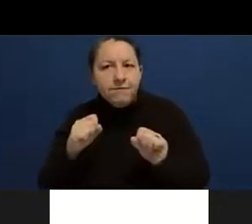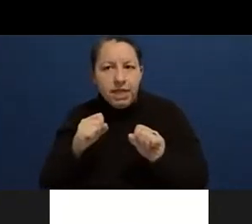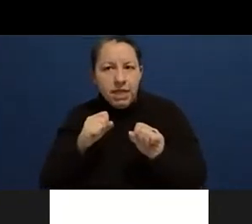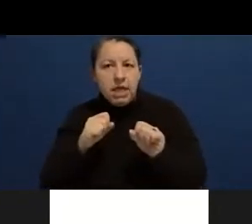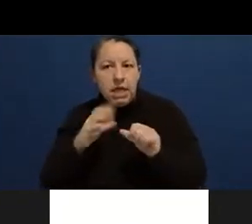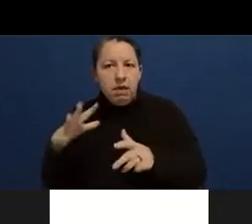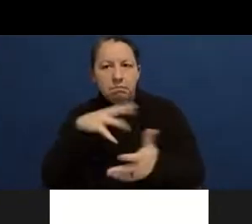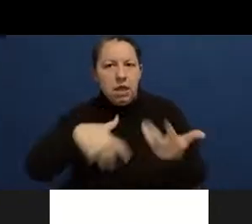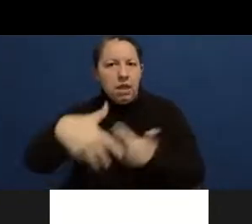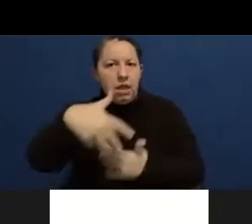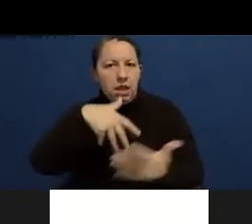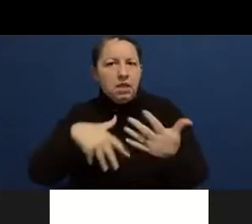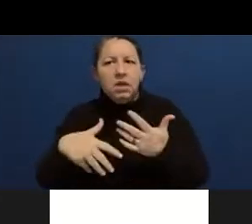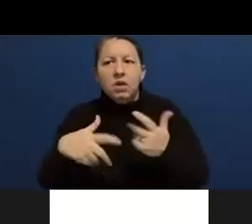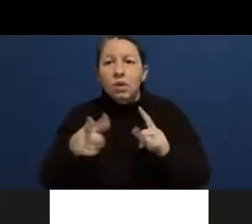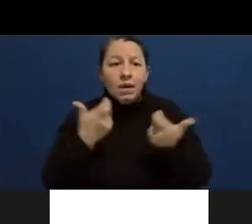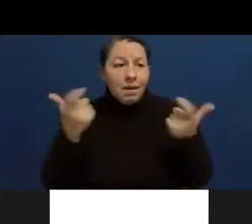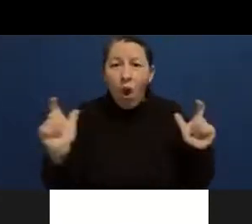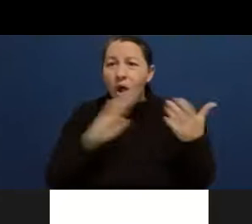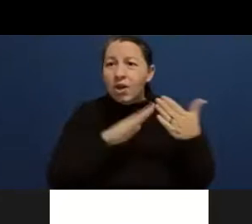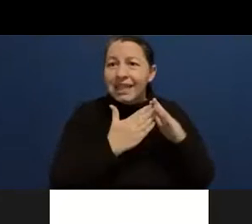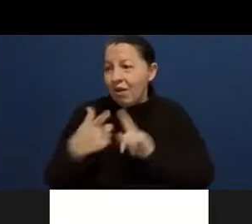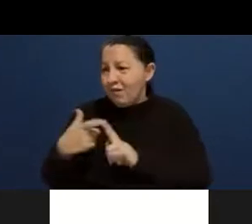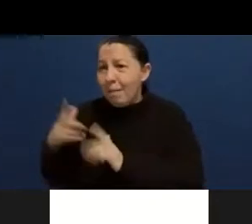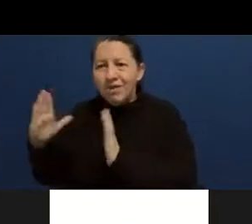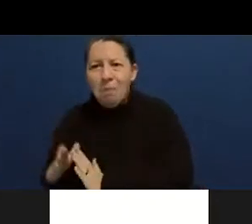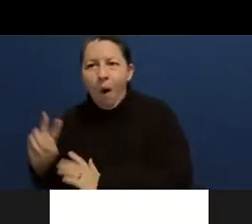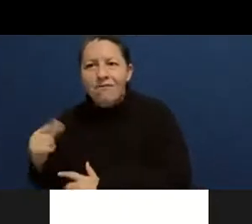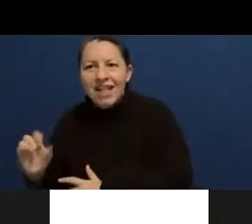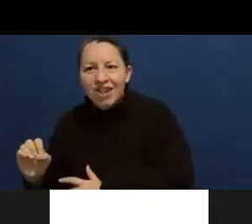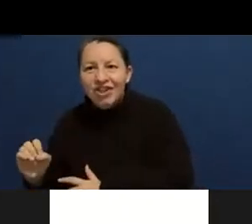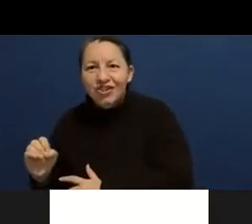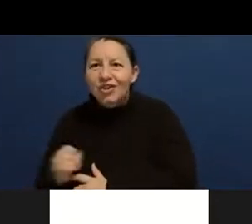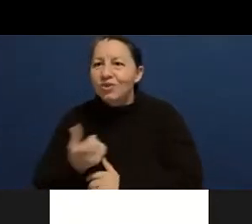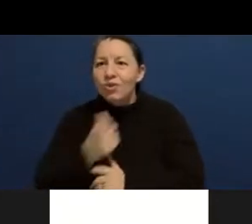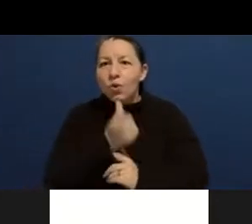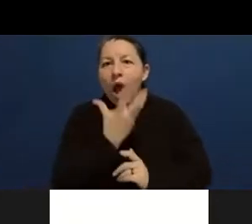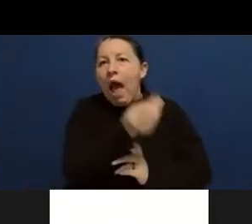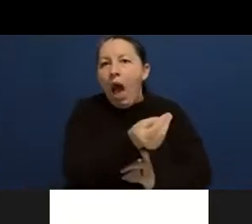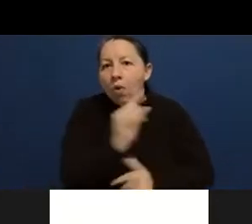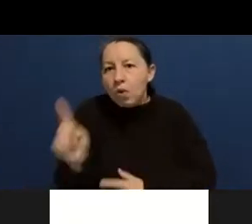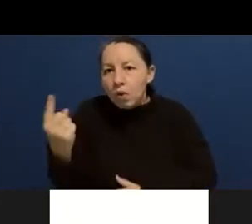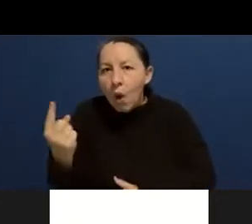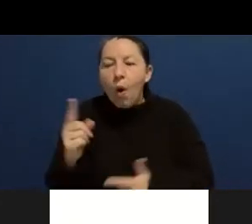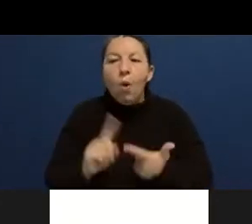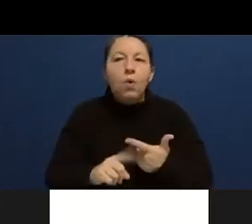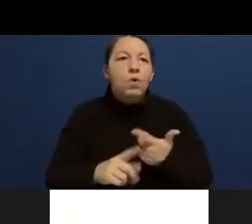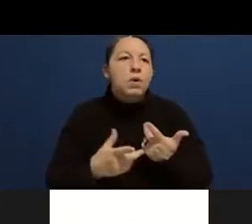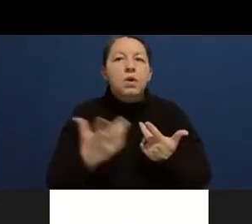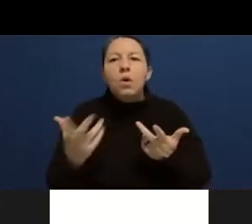they're coming out of a village? How to not to go out alone, what they're looking for in terms of